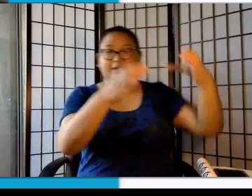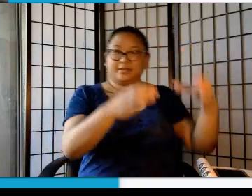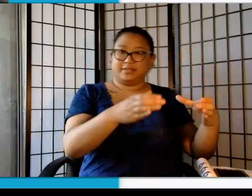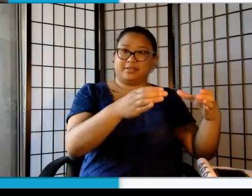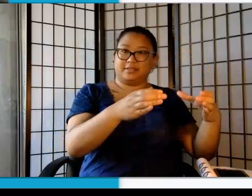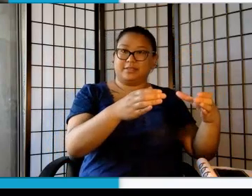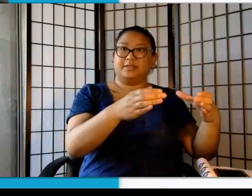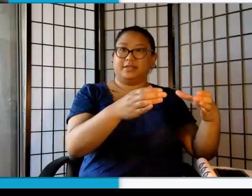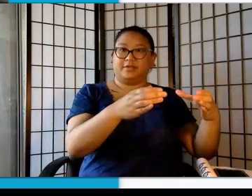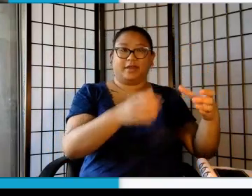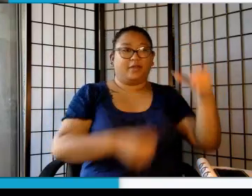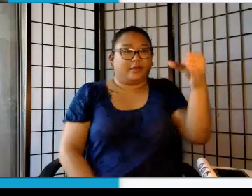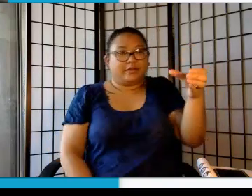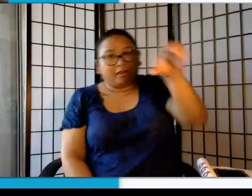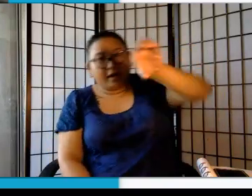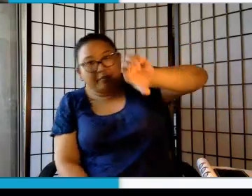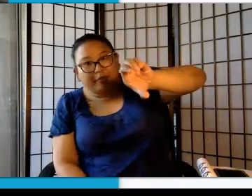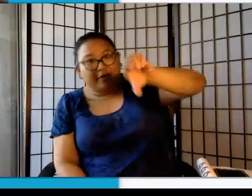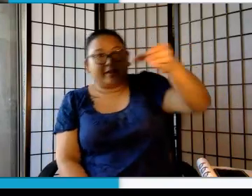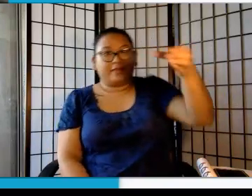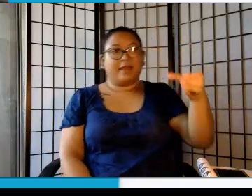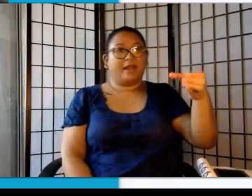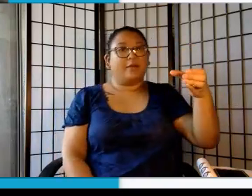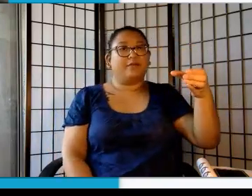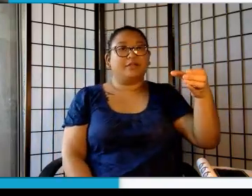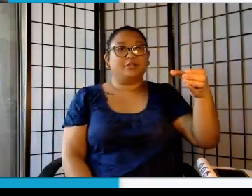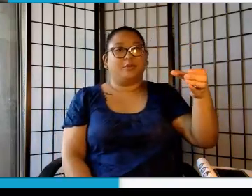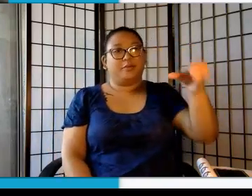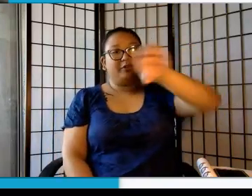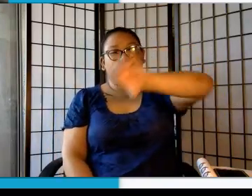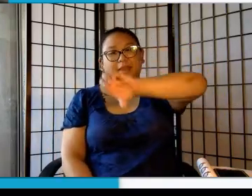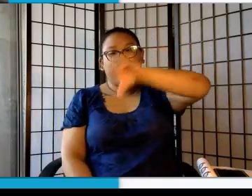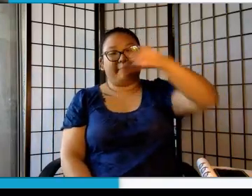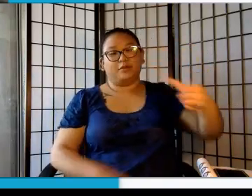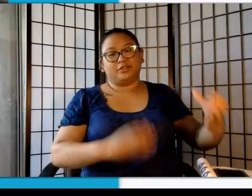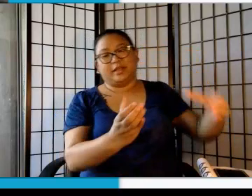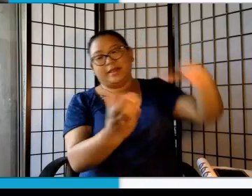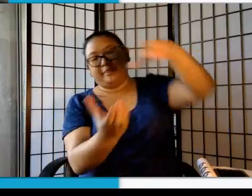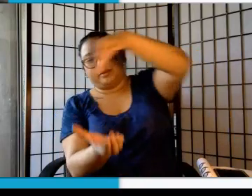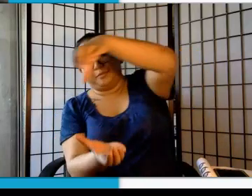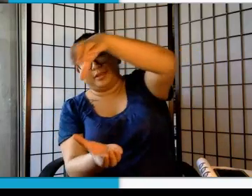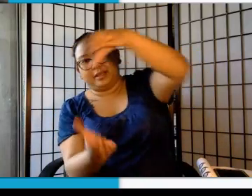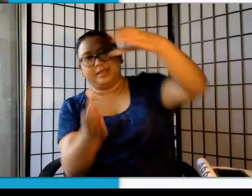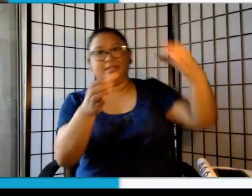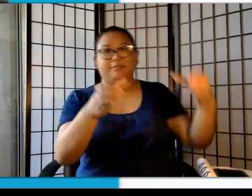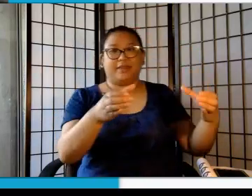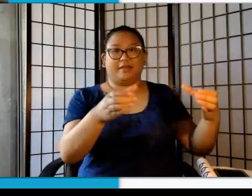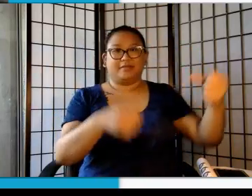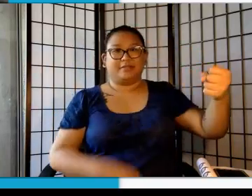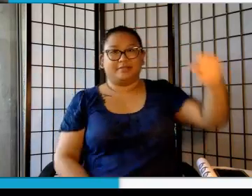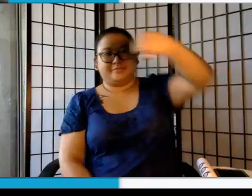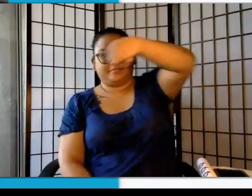like this, okay, or a little cup, pour it in like that, however it is you pour, but you're going to make that motion that you're putting it in